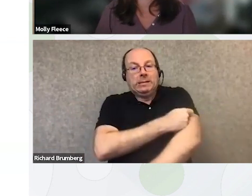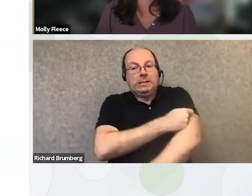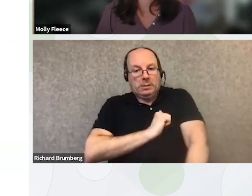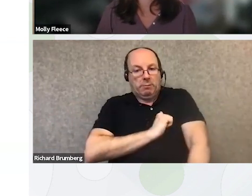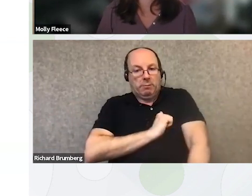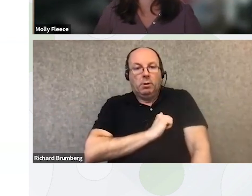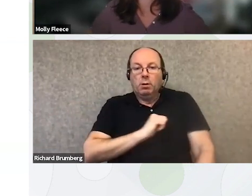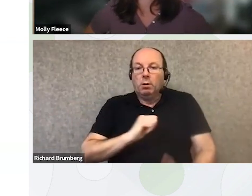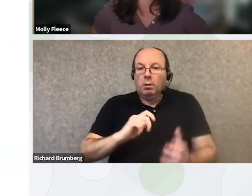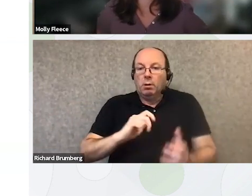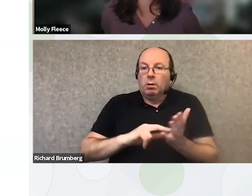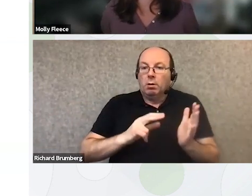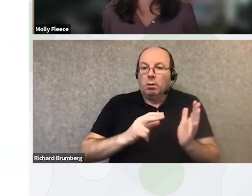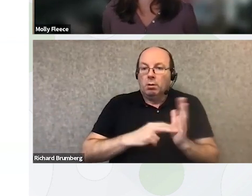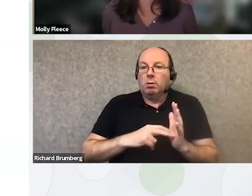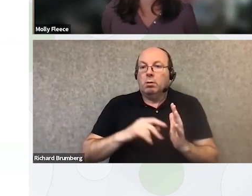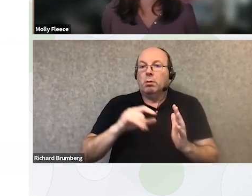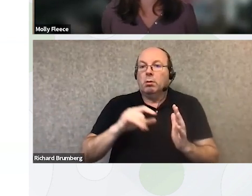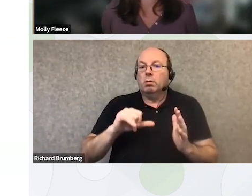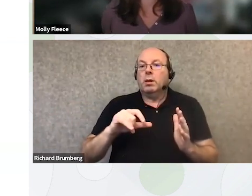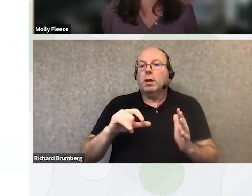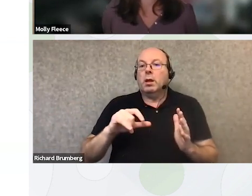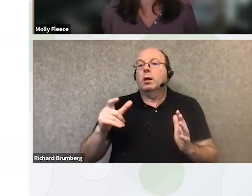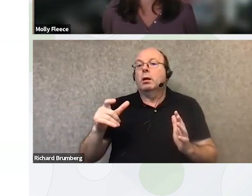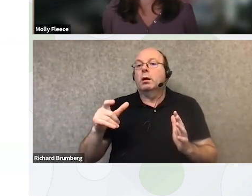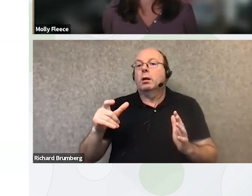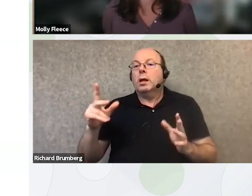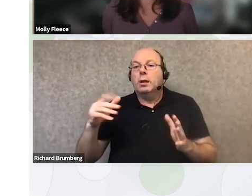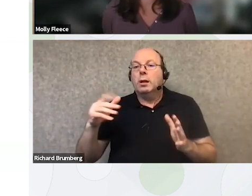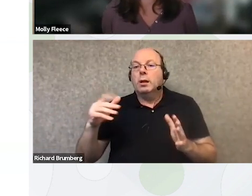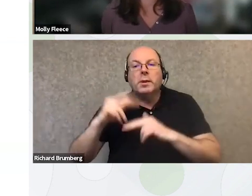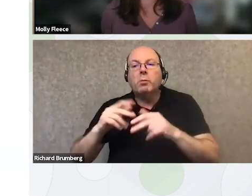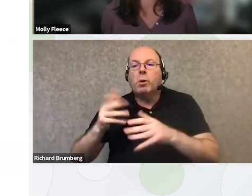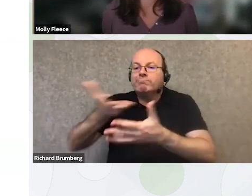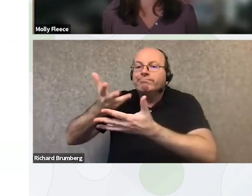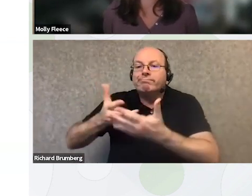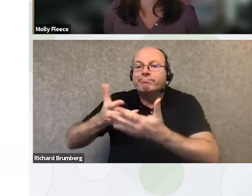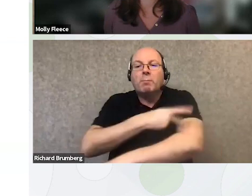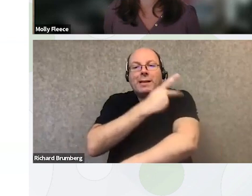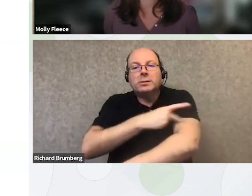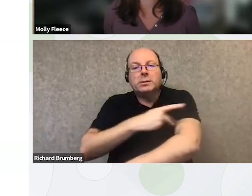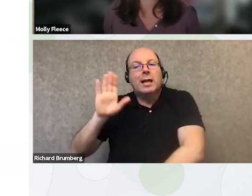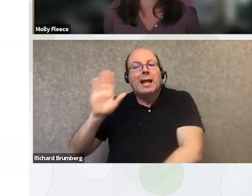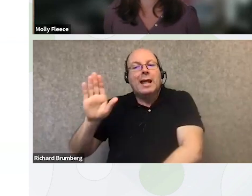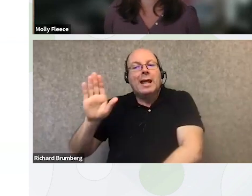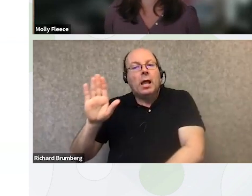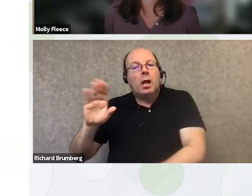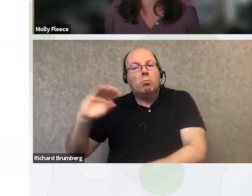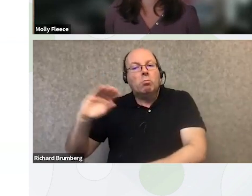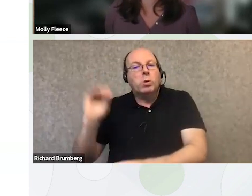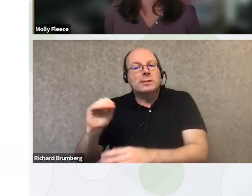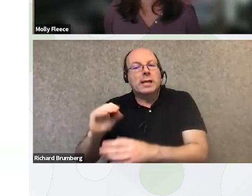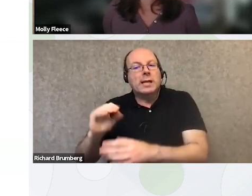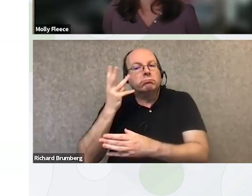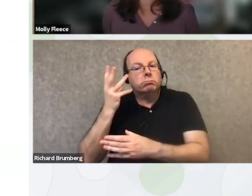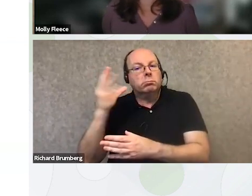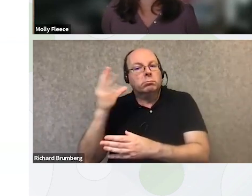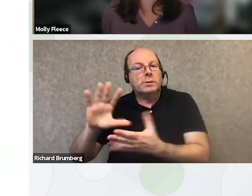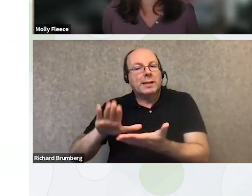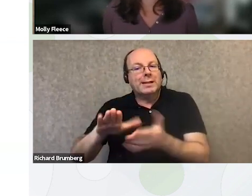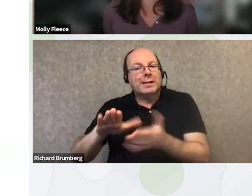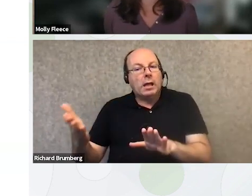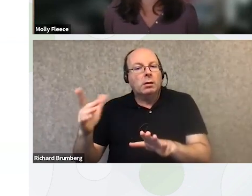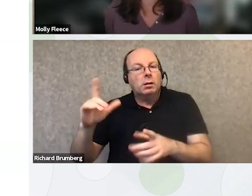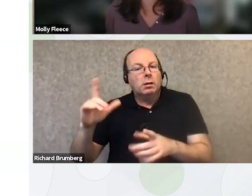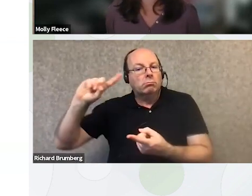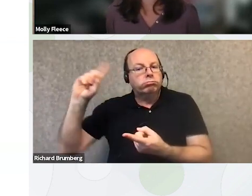is a strong signal that in long-term care facilities, patient mortality is decreased when healthcare providers are vaccinated. Not only